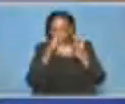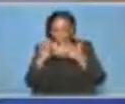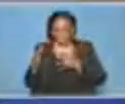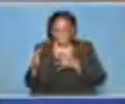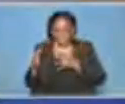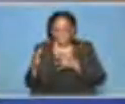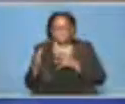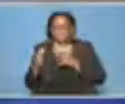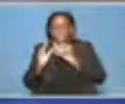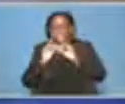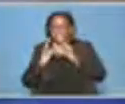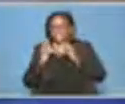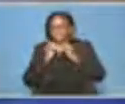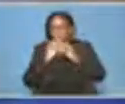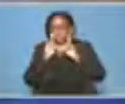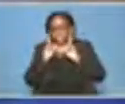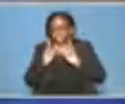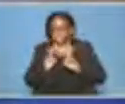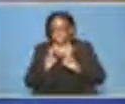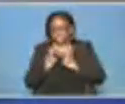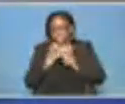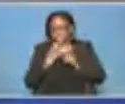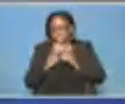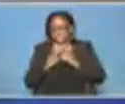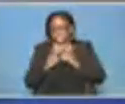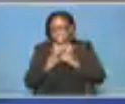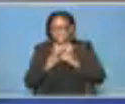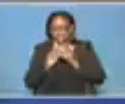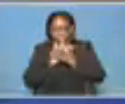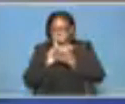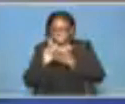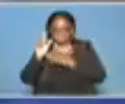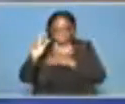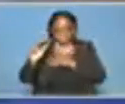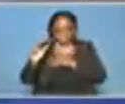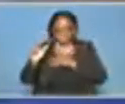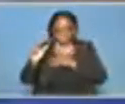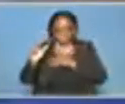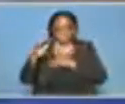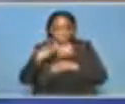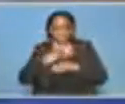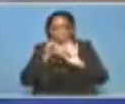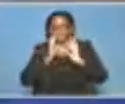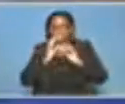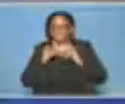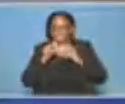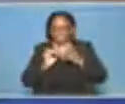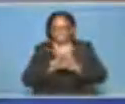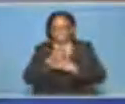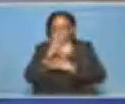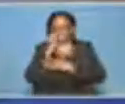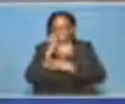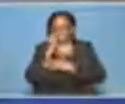questions. We will issue in the coming weeks after that a environmental management